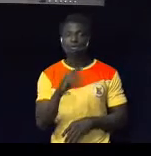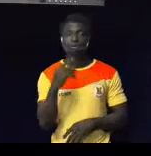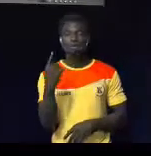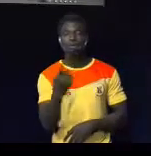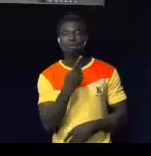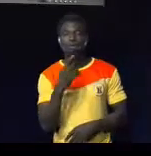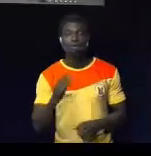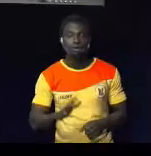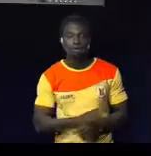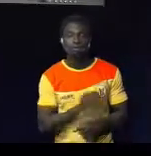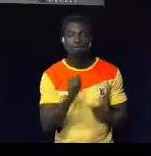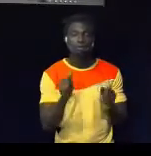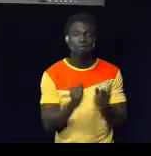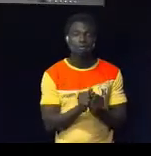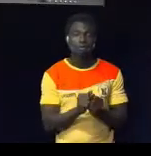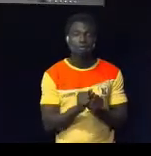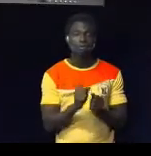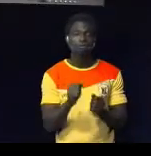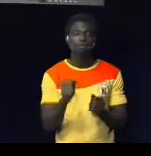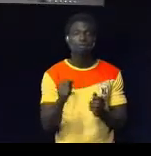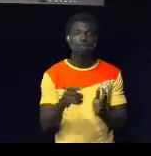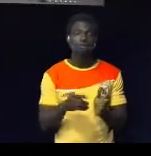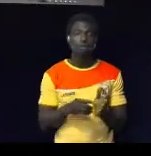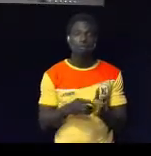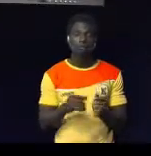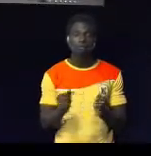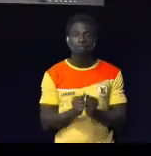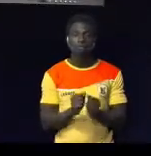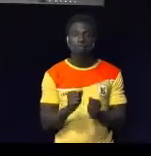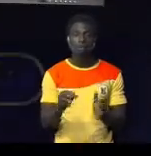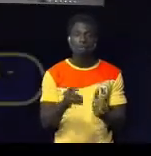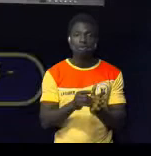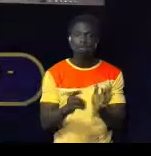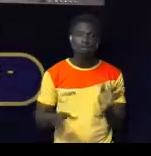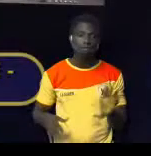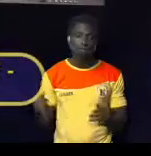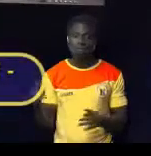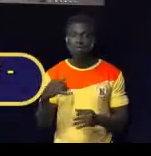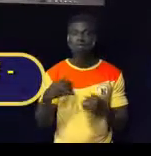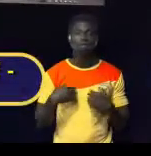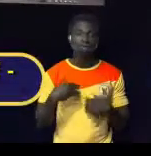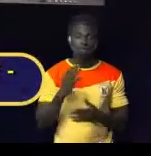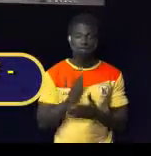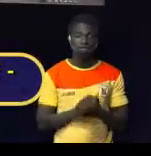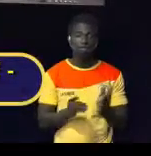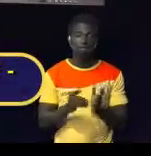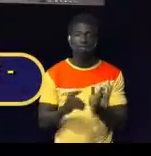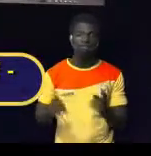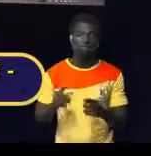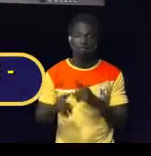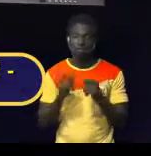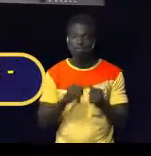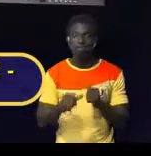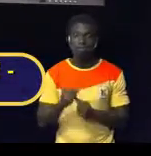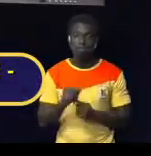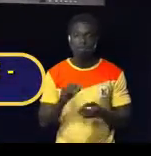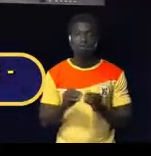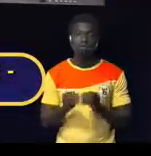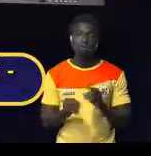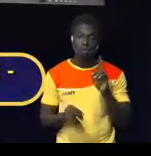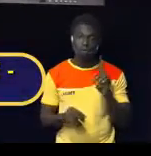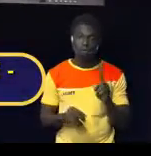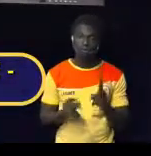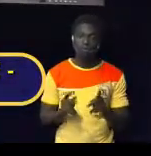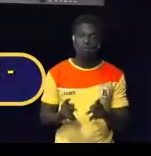full of advantages without disadvantages. They are few disadvantages to talk about. Let's look at them.